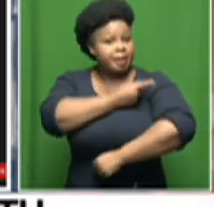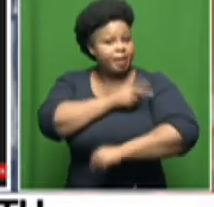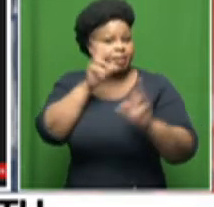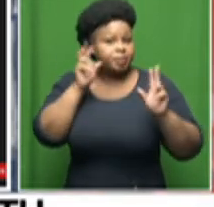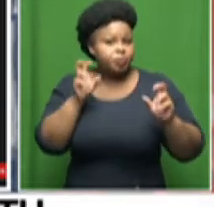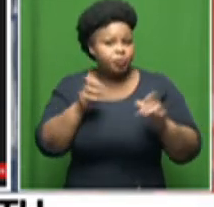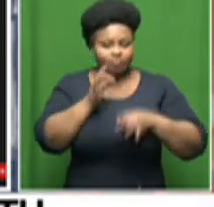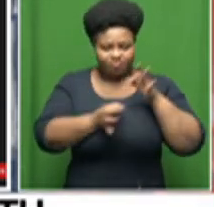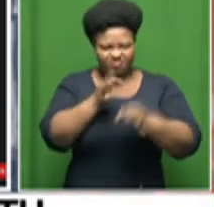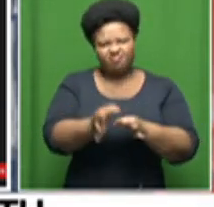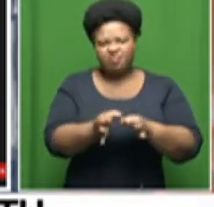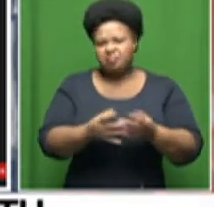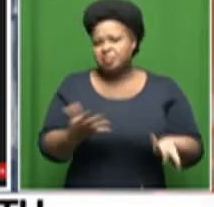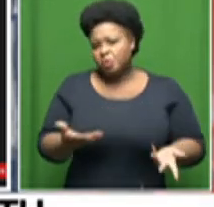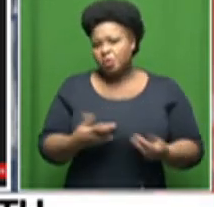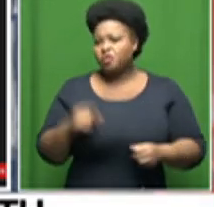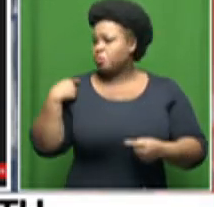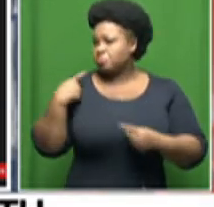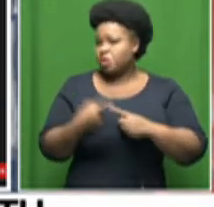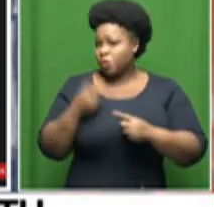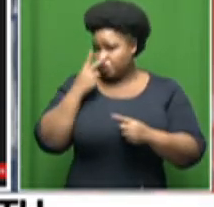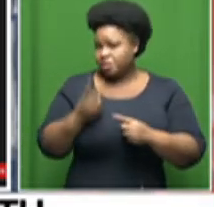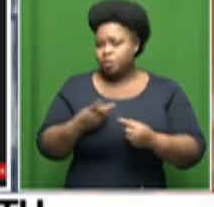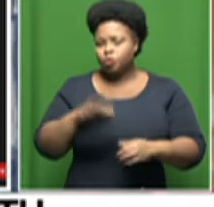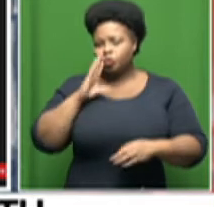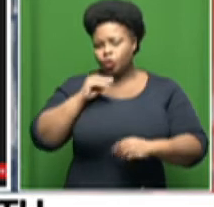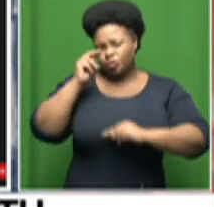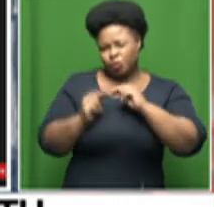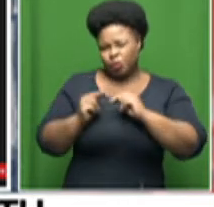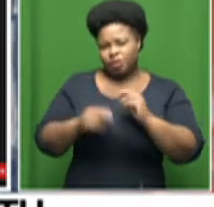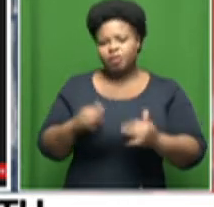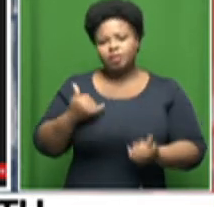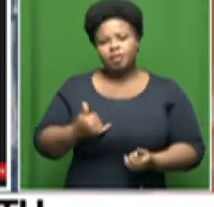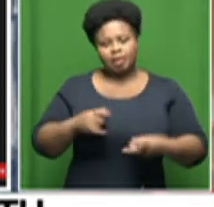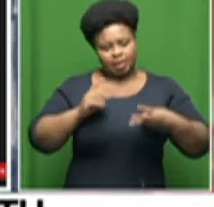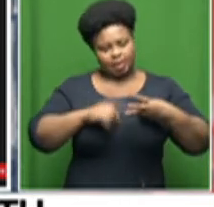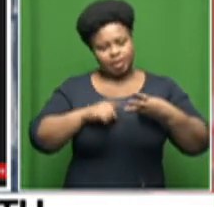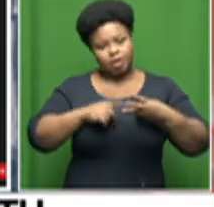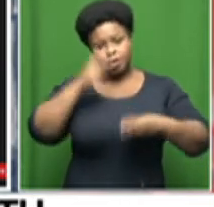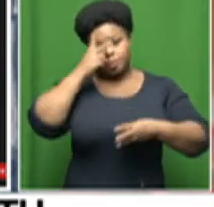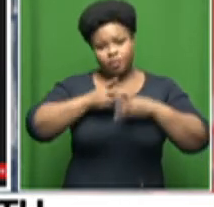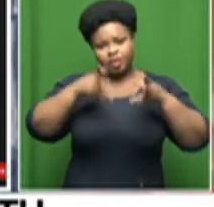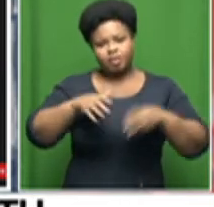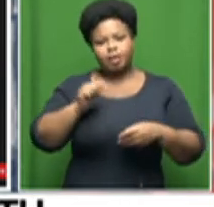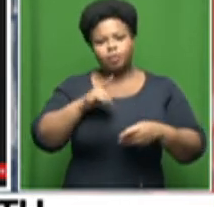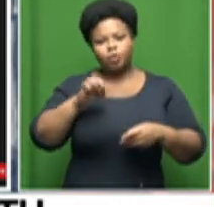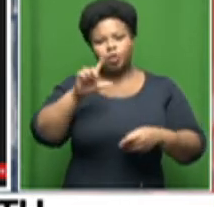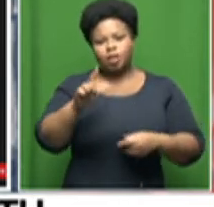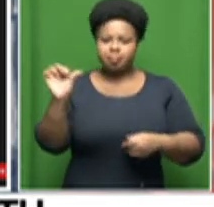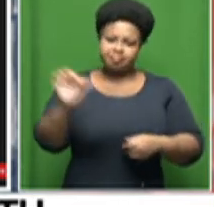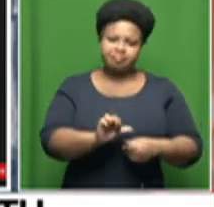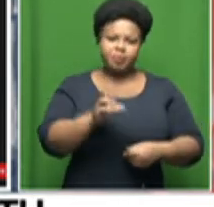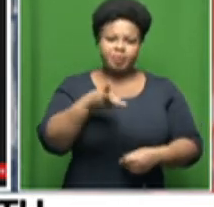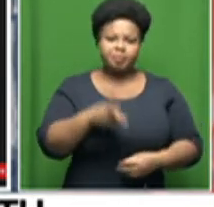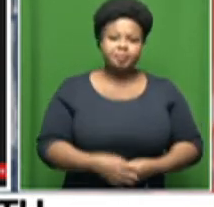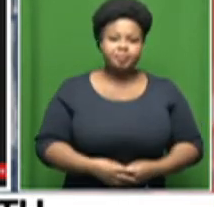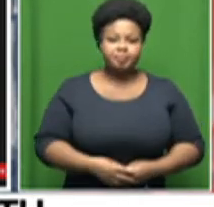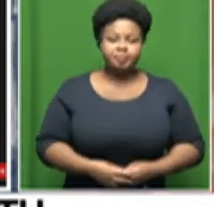in reflections on what we have seen just now. And thereafter, we're going to ask Professor Abdul Karim. Thank you very much, Professor